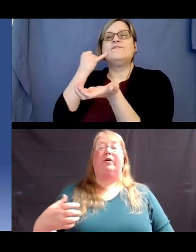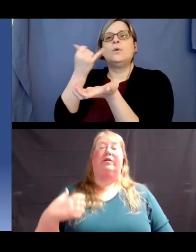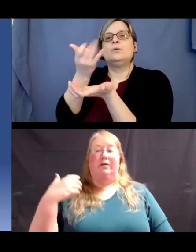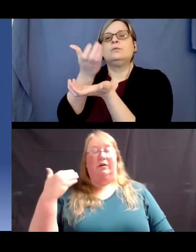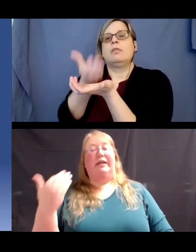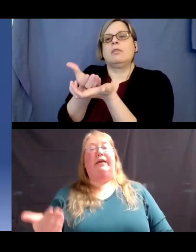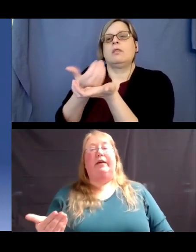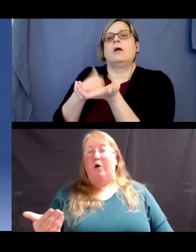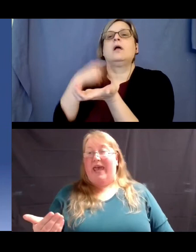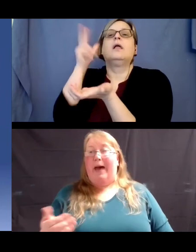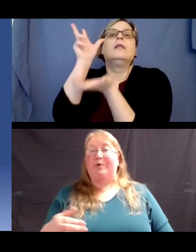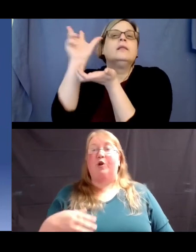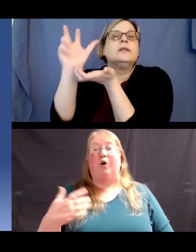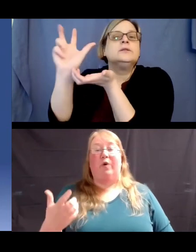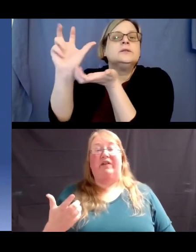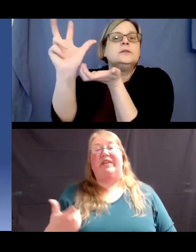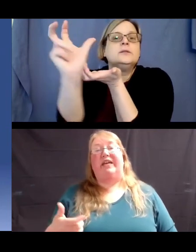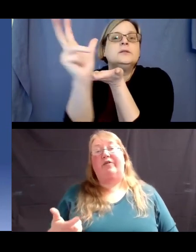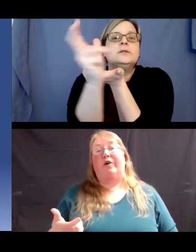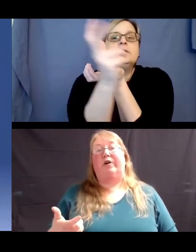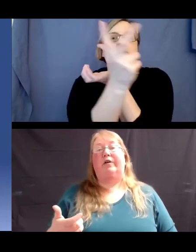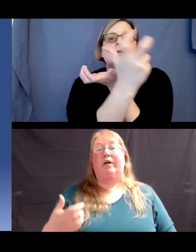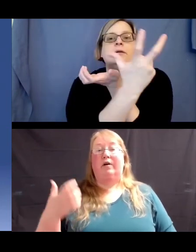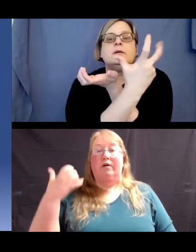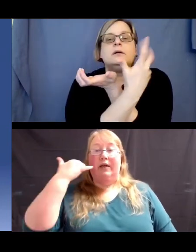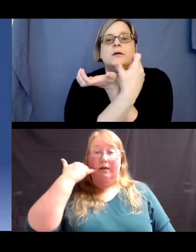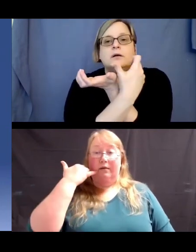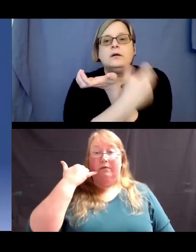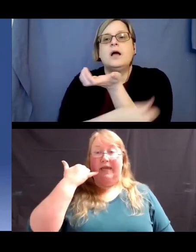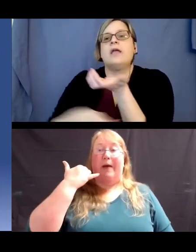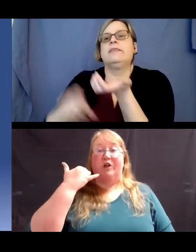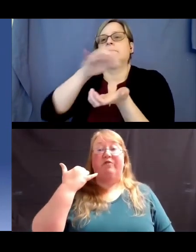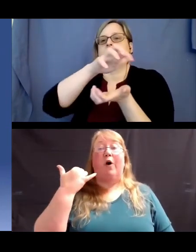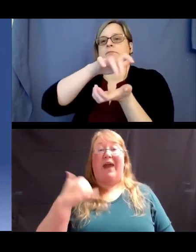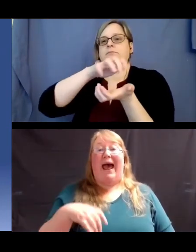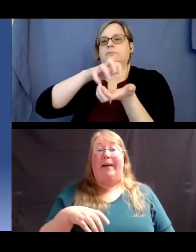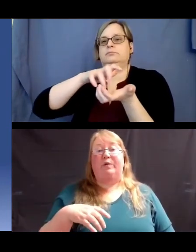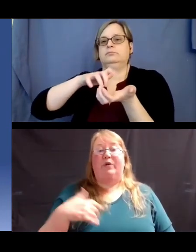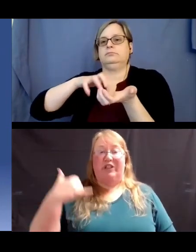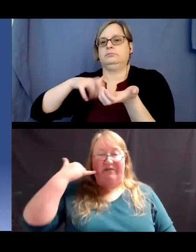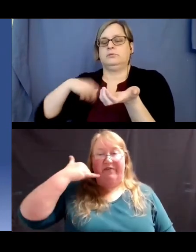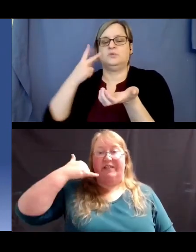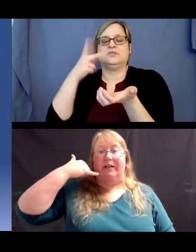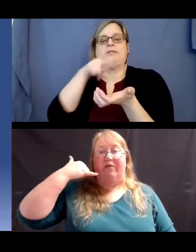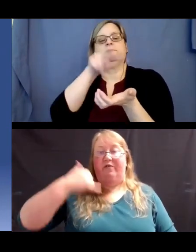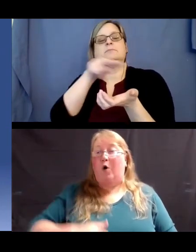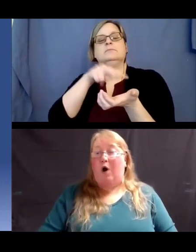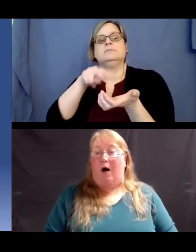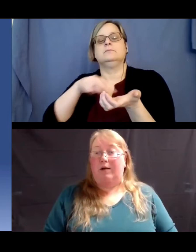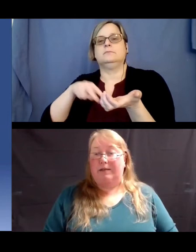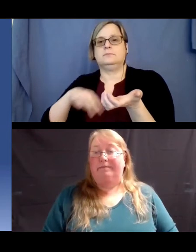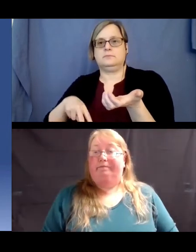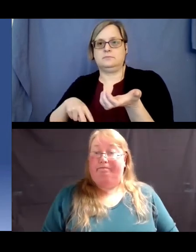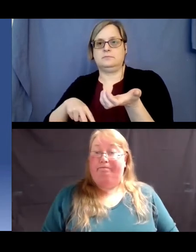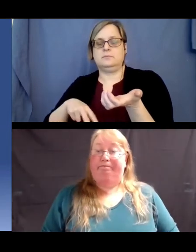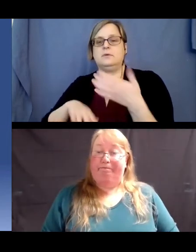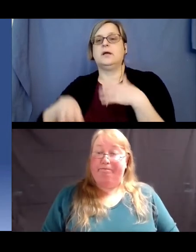to InnoCaption or one of the other caption phone apps, which is physically for phone